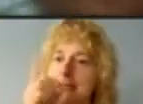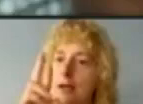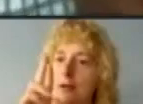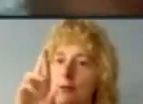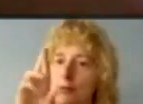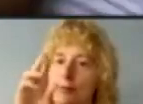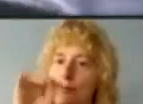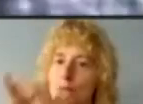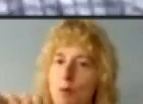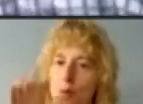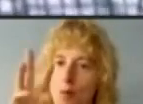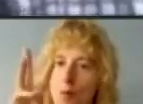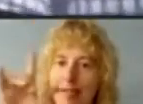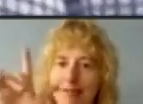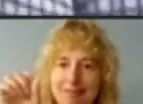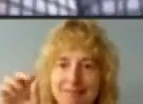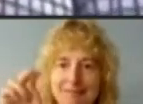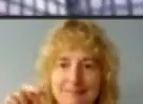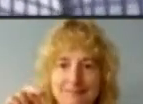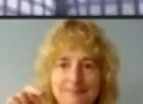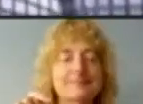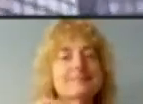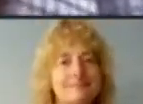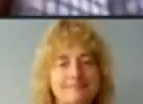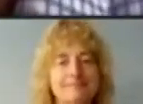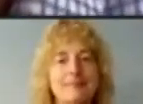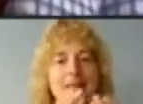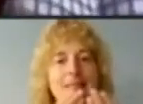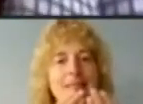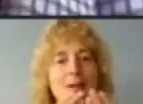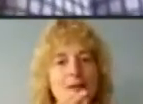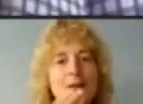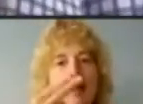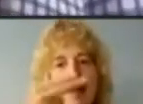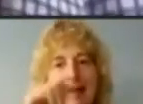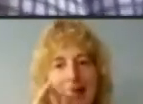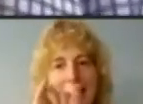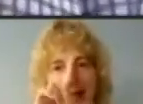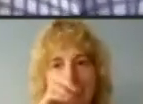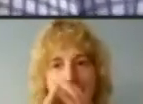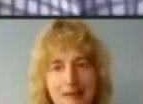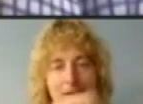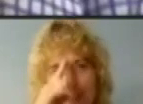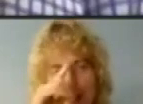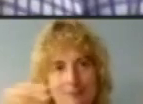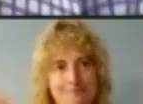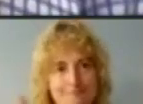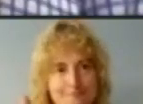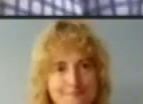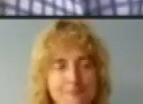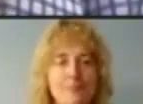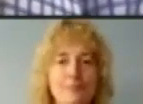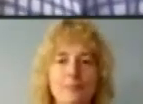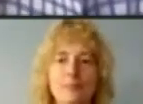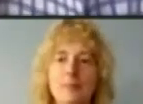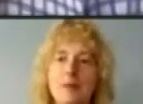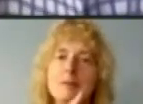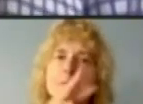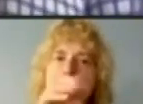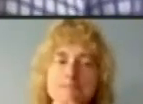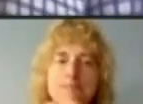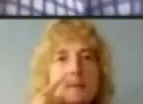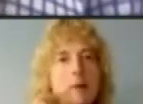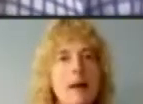Hi, Haley, and thanks so much. I really was just going to join because I'm interested in the subject